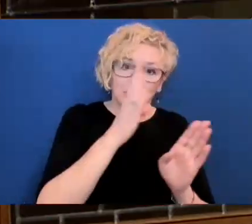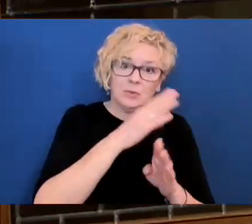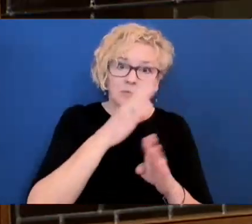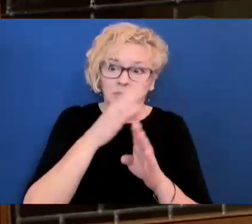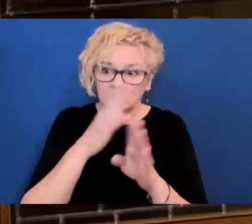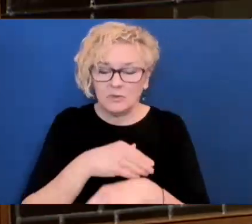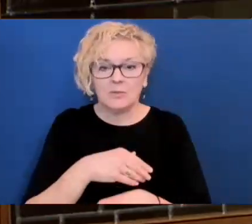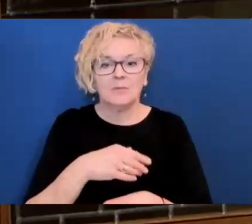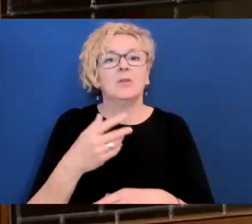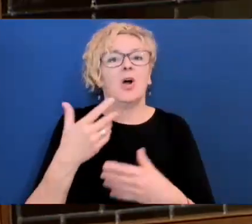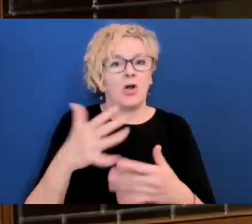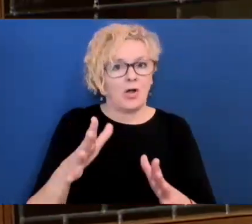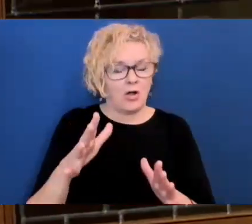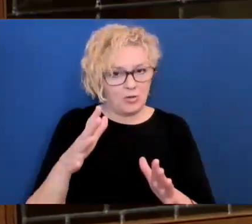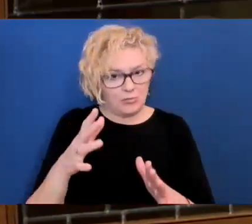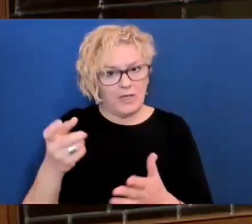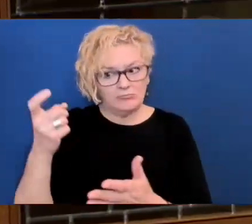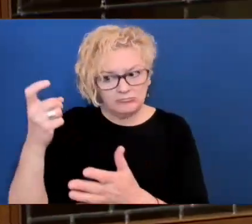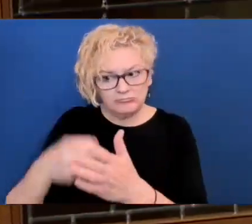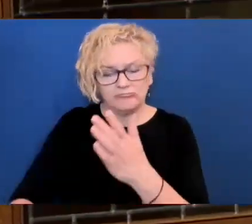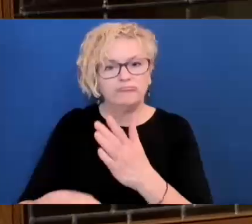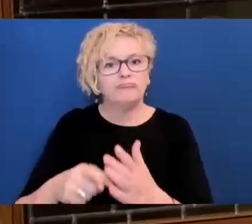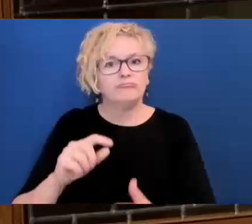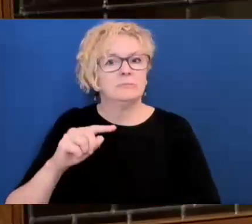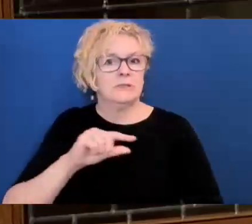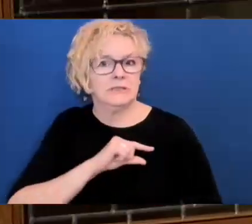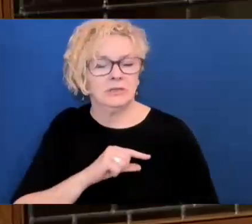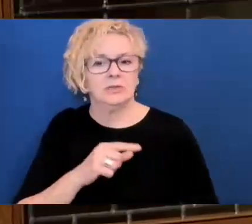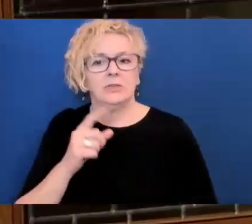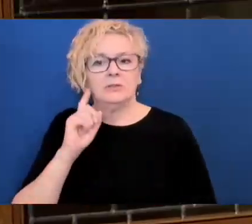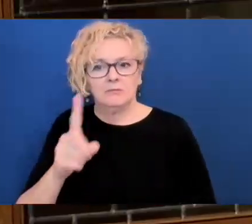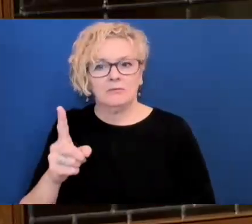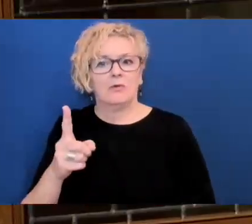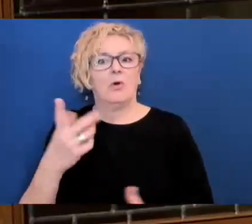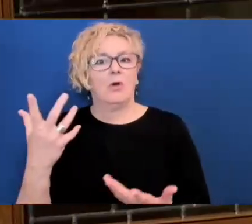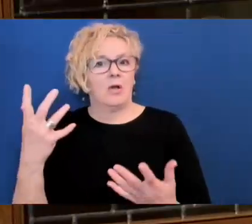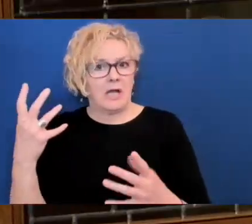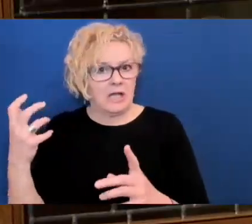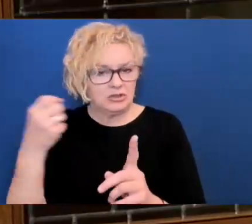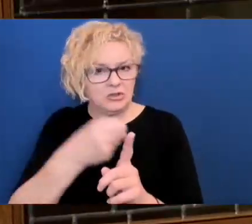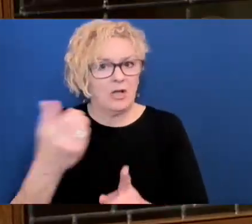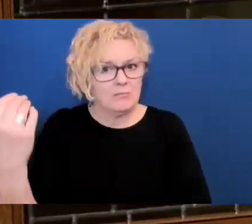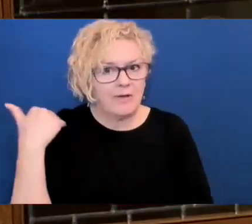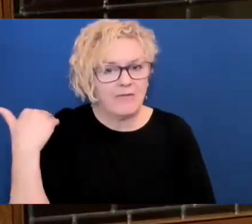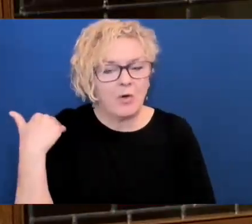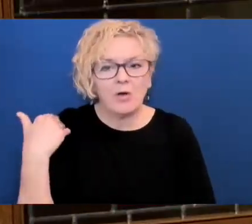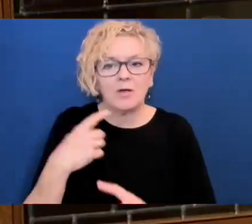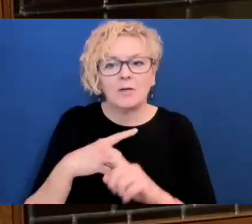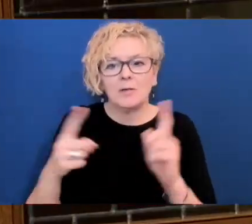no effective interventions to prevent this mentally ill-related catastrophic outcome.